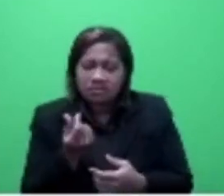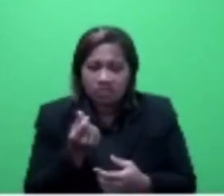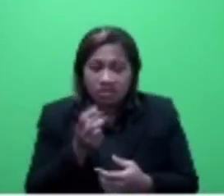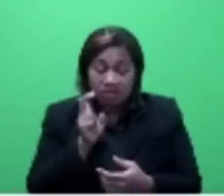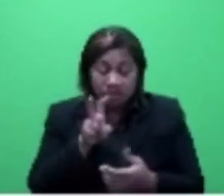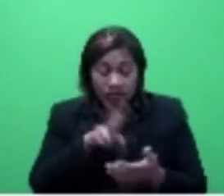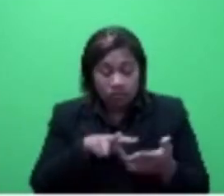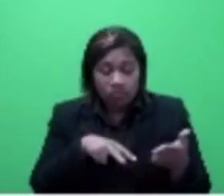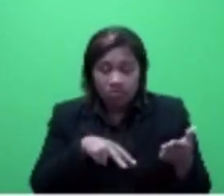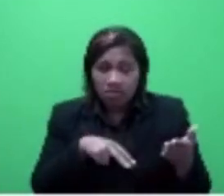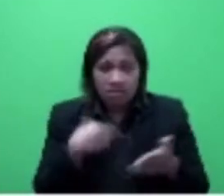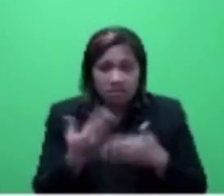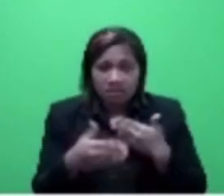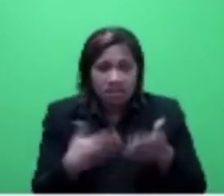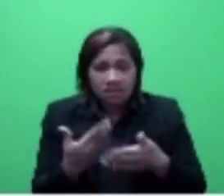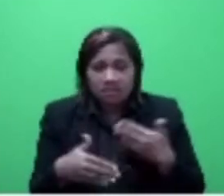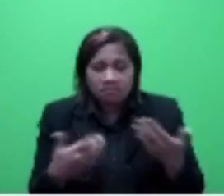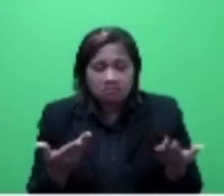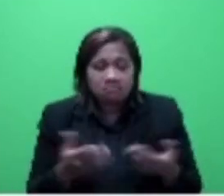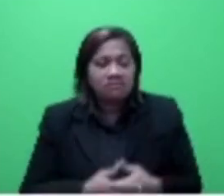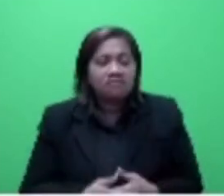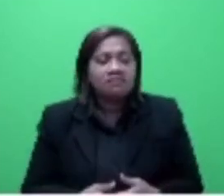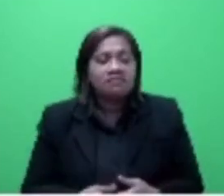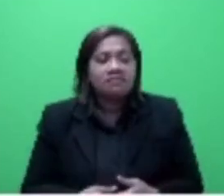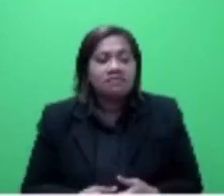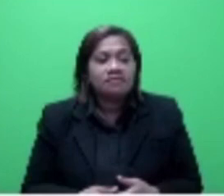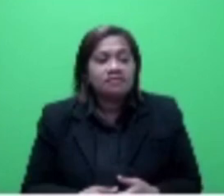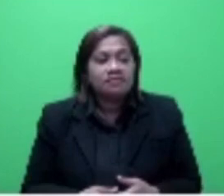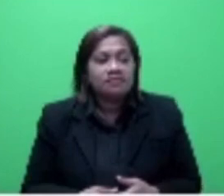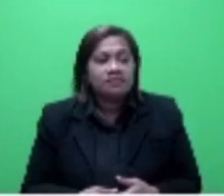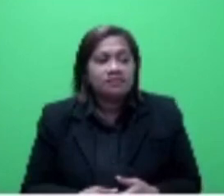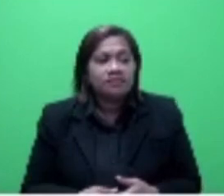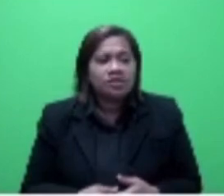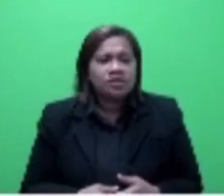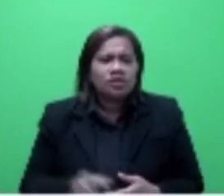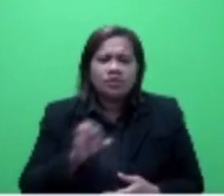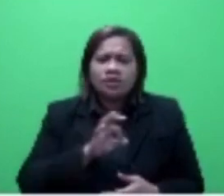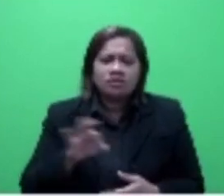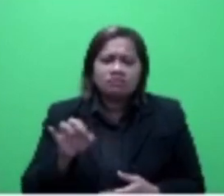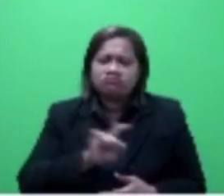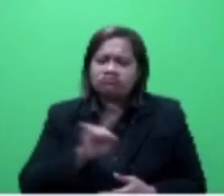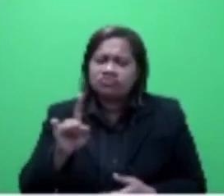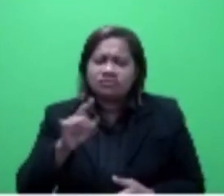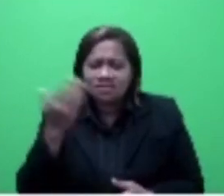So that explains to him that we're not flying in there blind, Honourable Member.